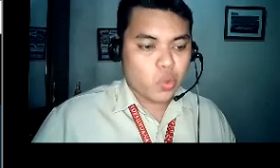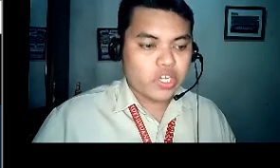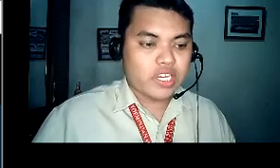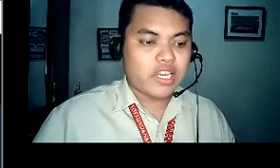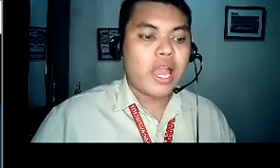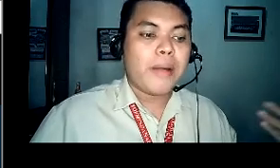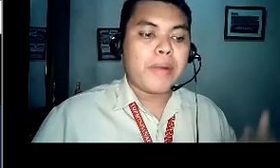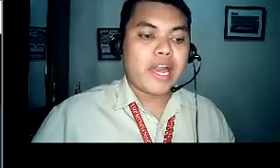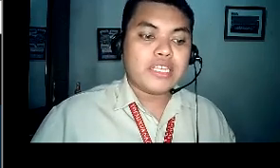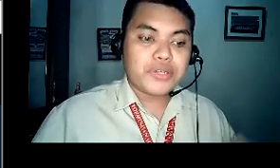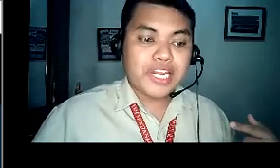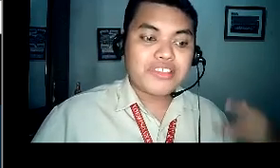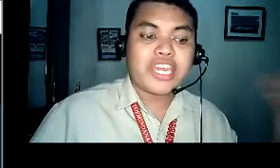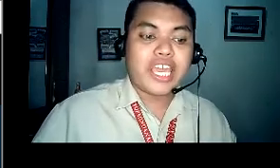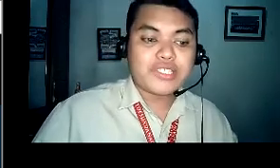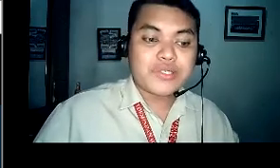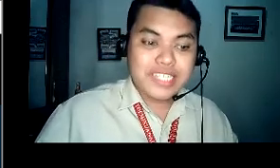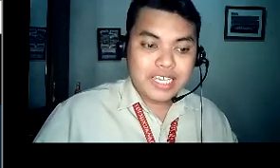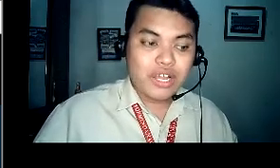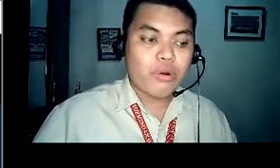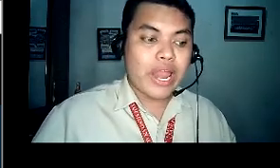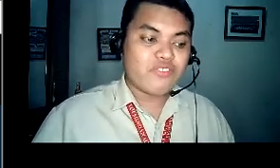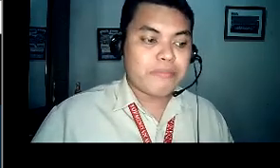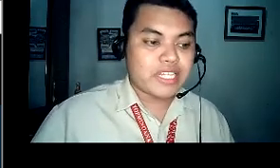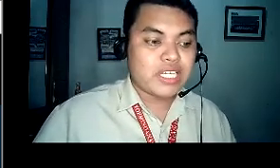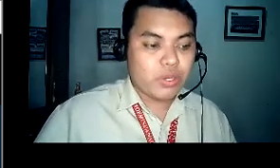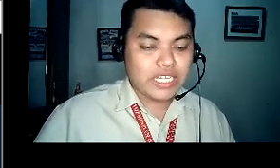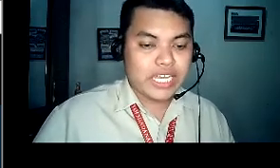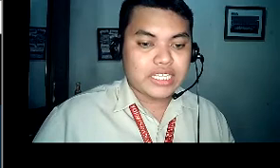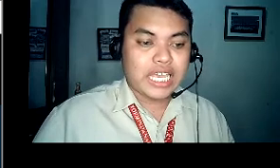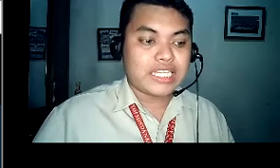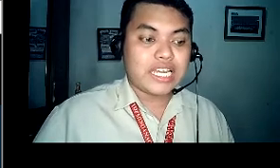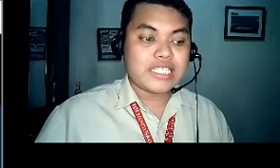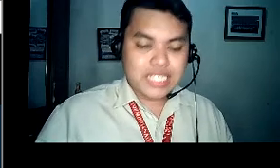language journey by learning the A to Z or alphabet